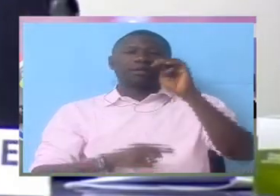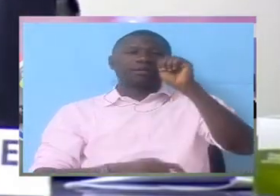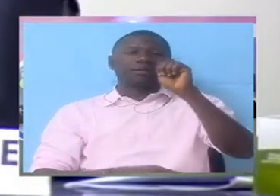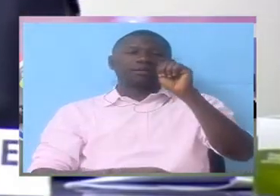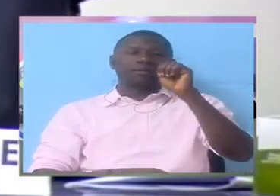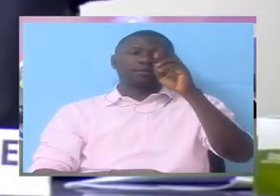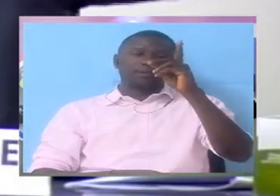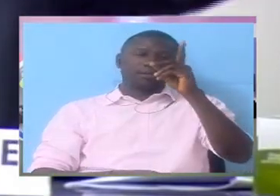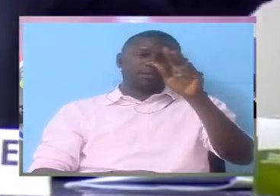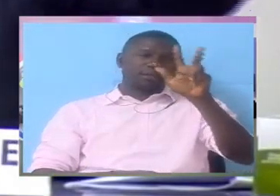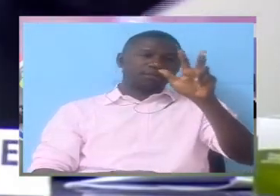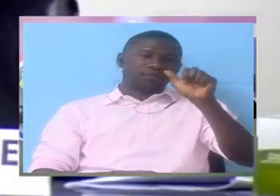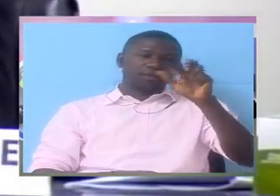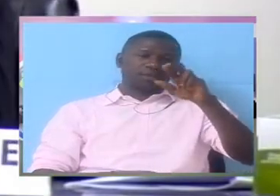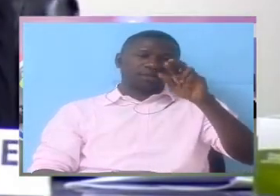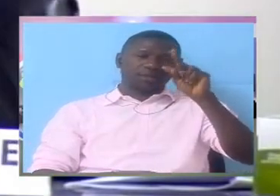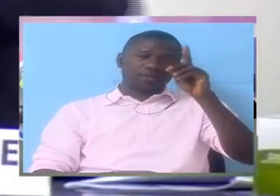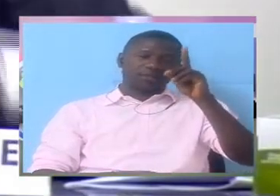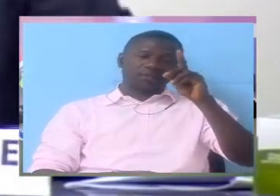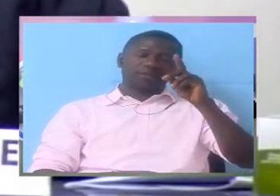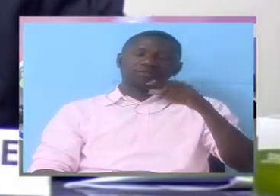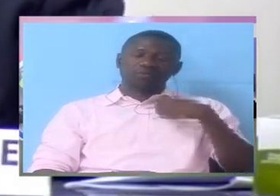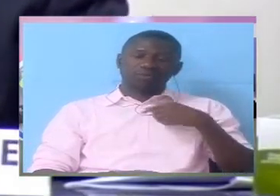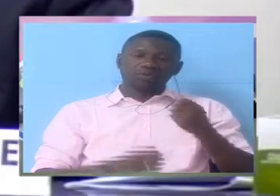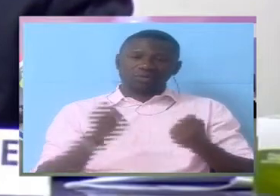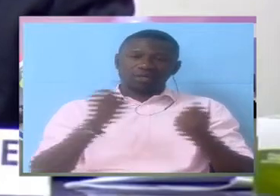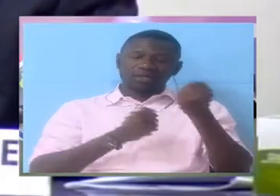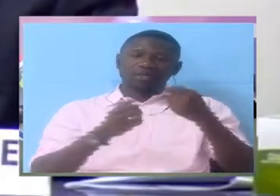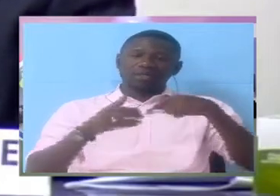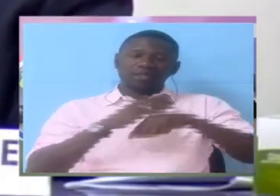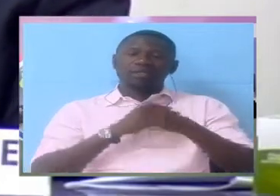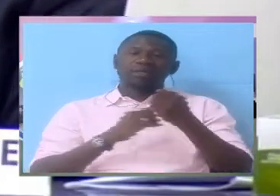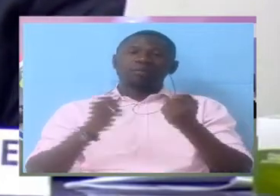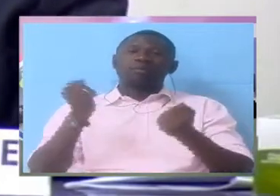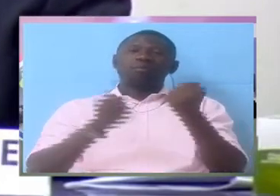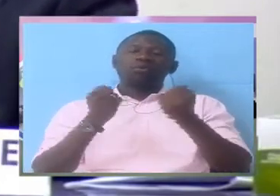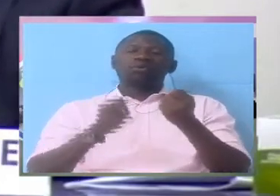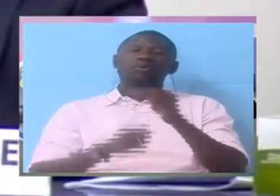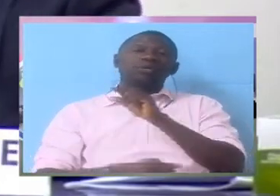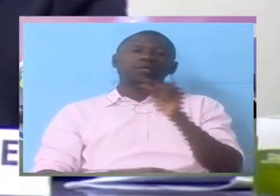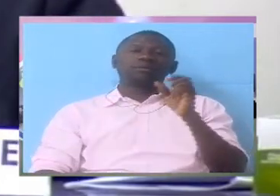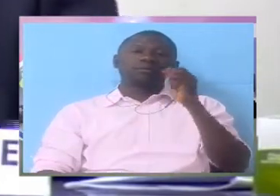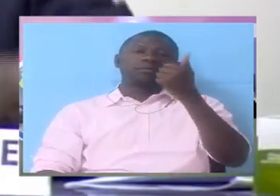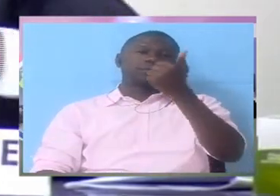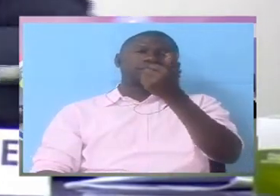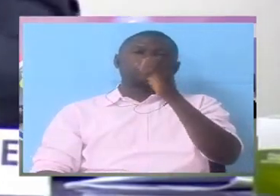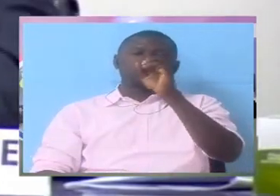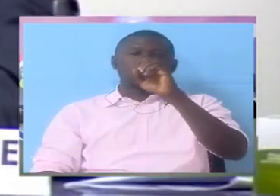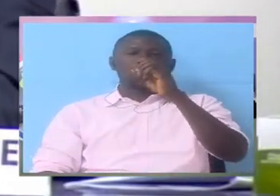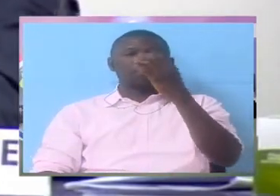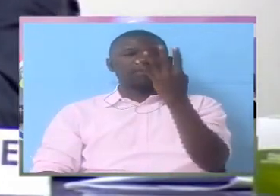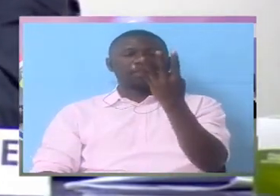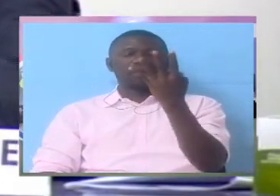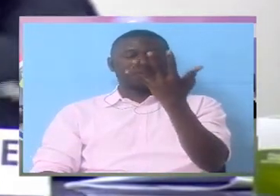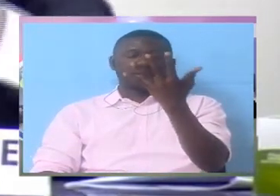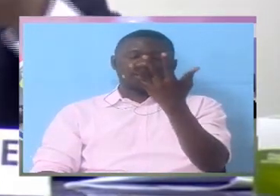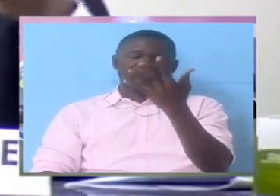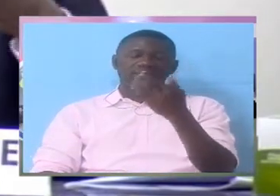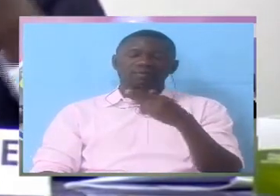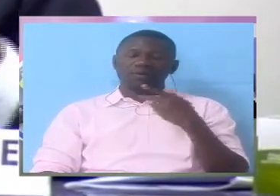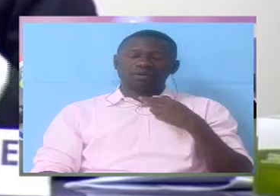605 from Fajara, heading towards Banjul, and he fired X number of shots on the way. You are the first person